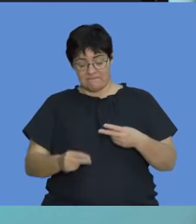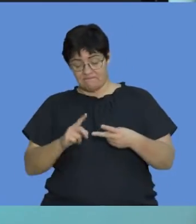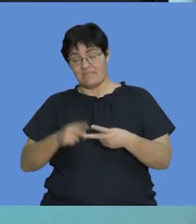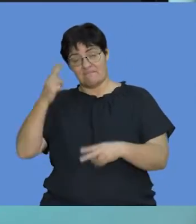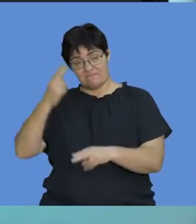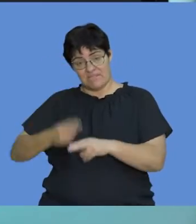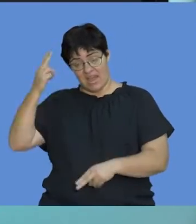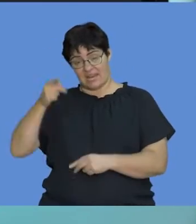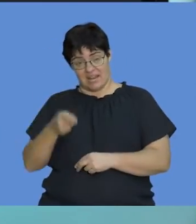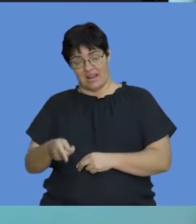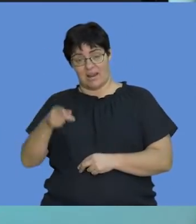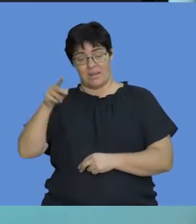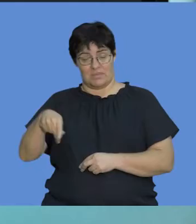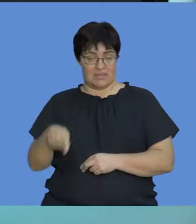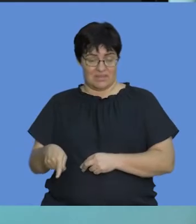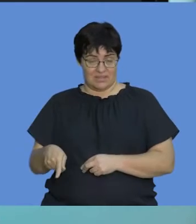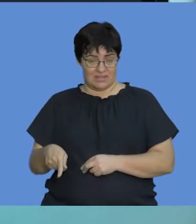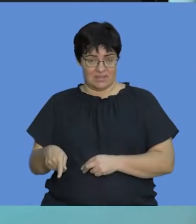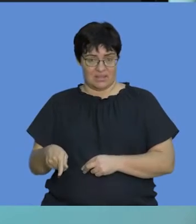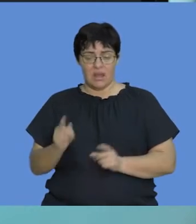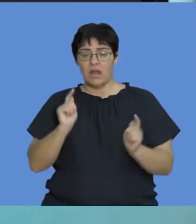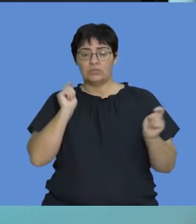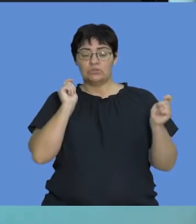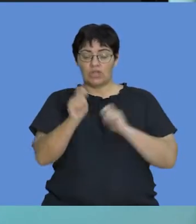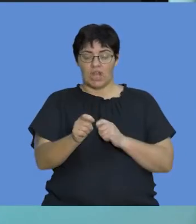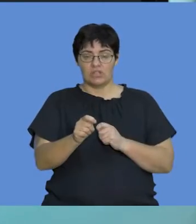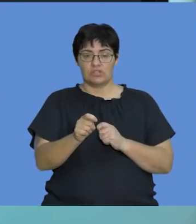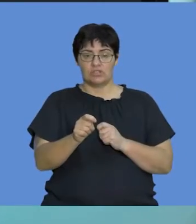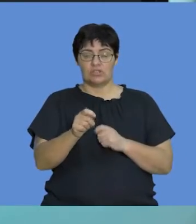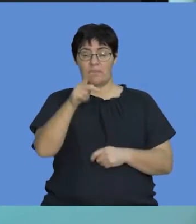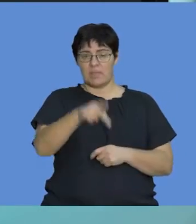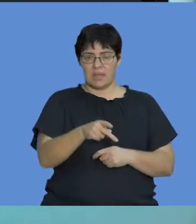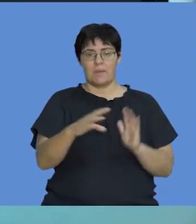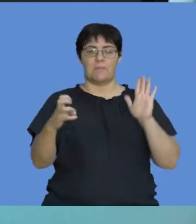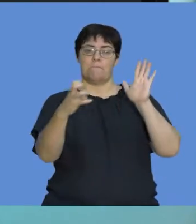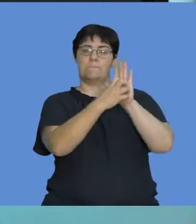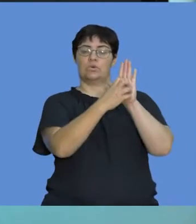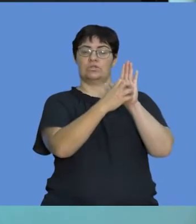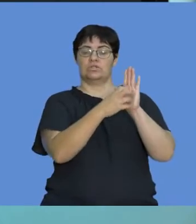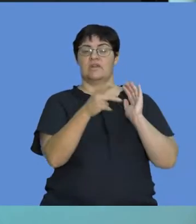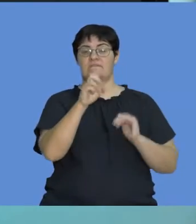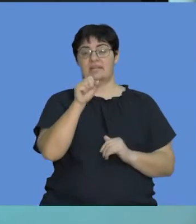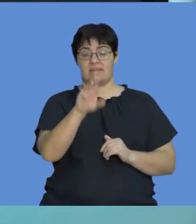momentum, and then they want the change in momentum and you have to put it on a vector diagram.